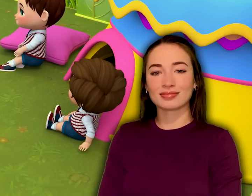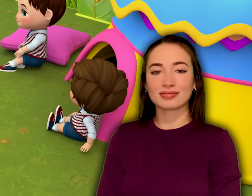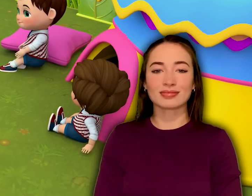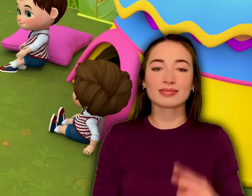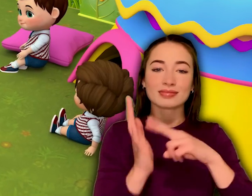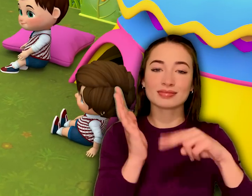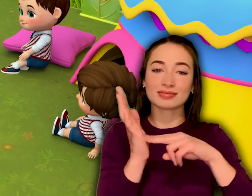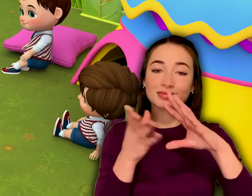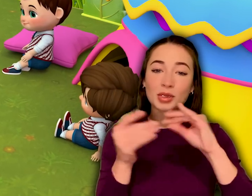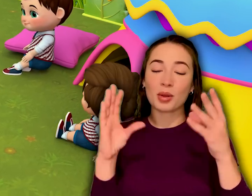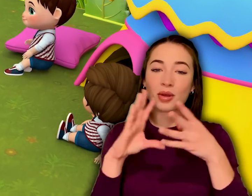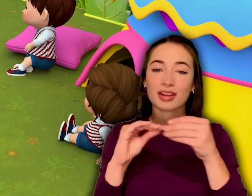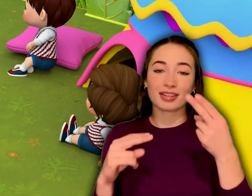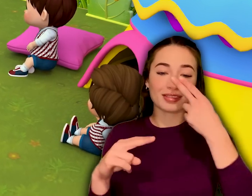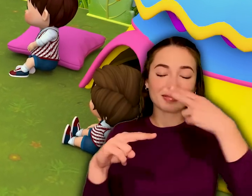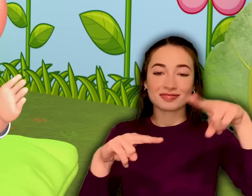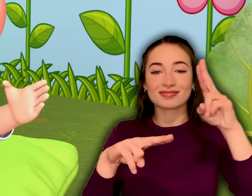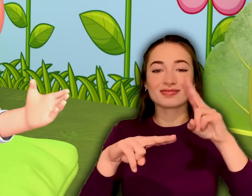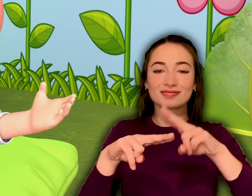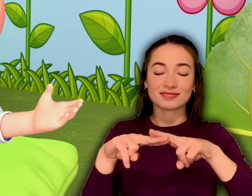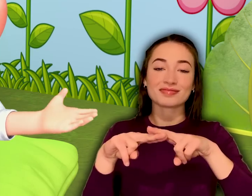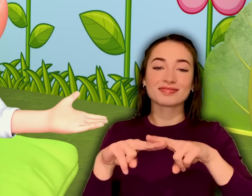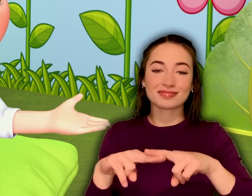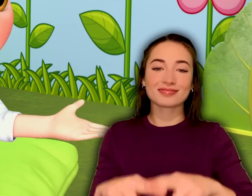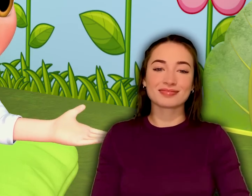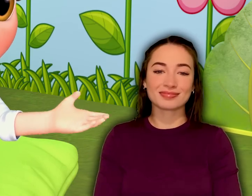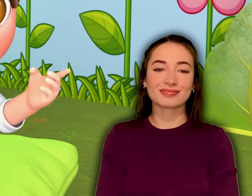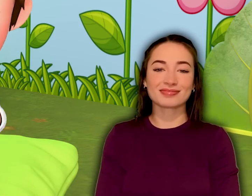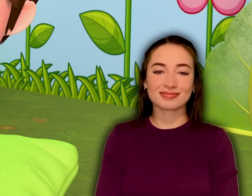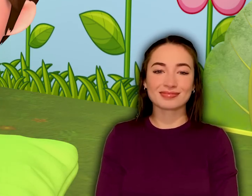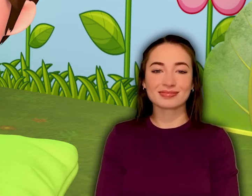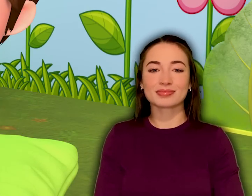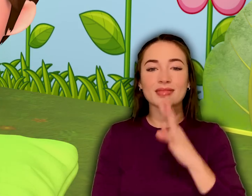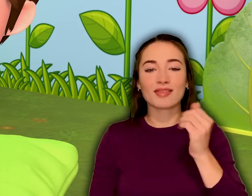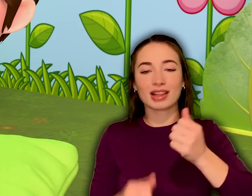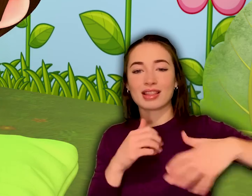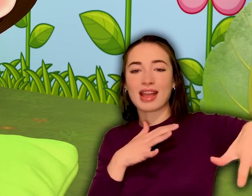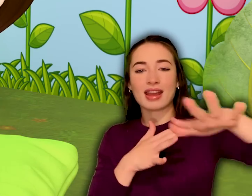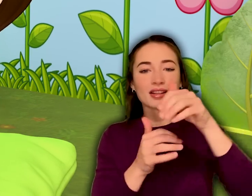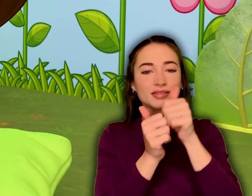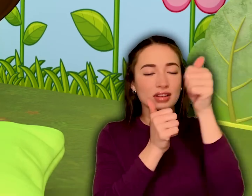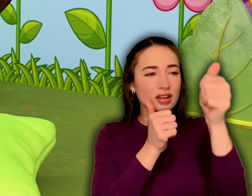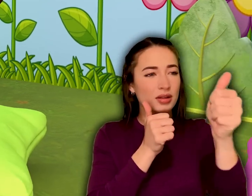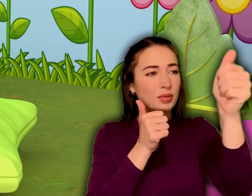say read in a story is full of Glory it speaks of a